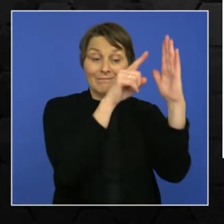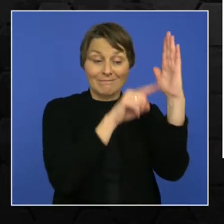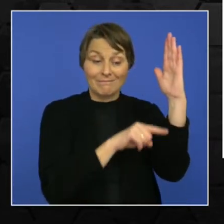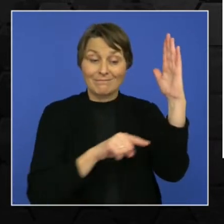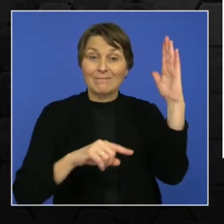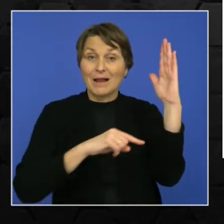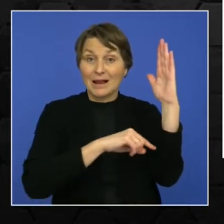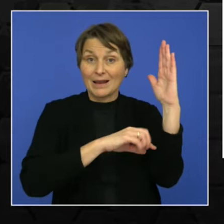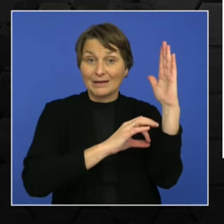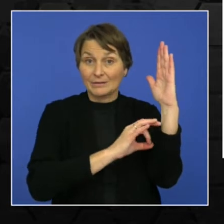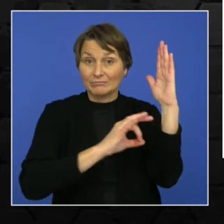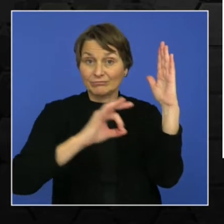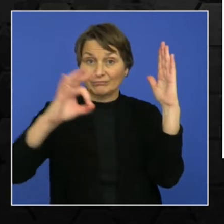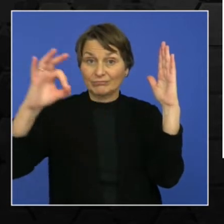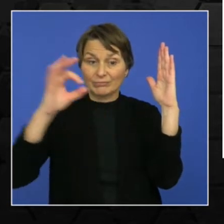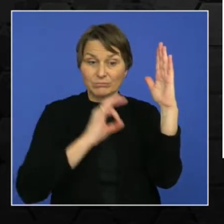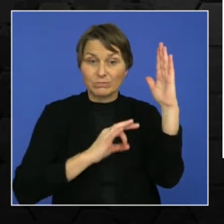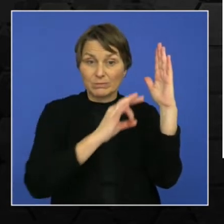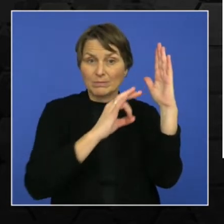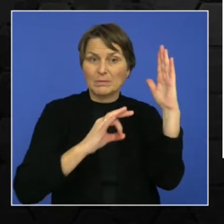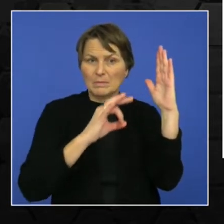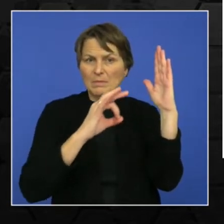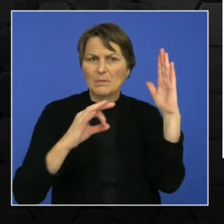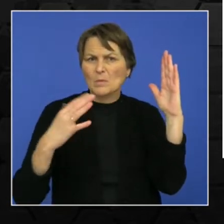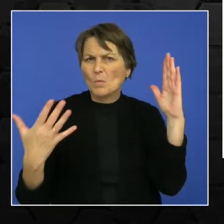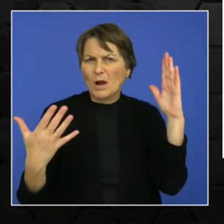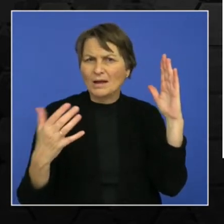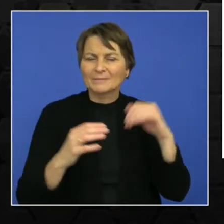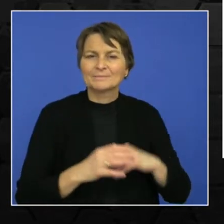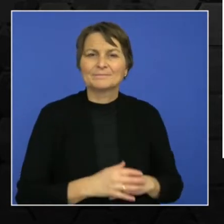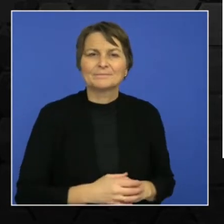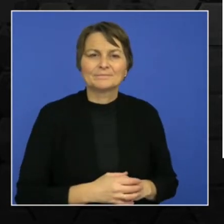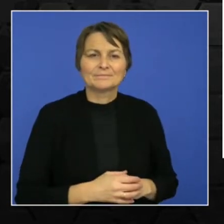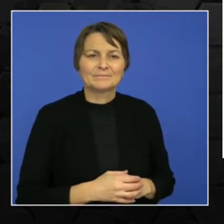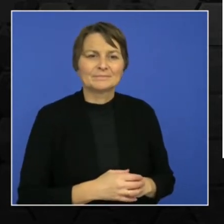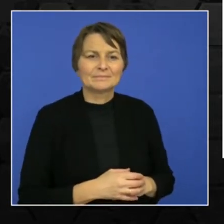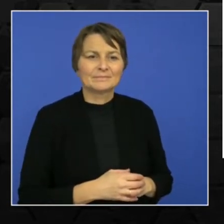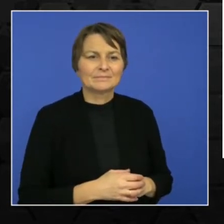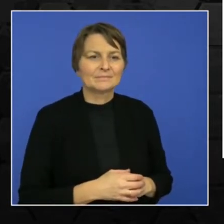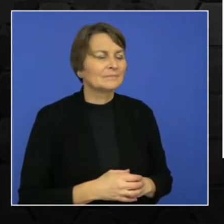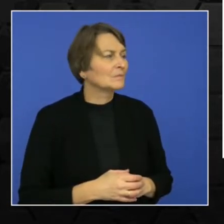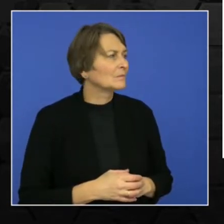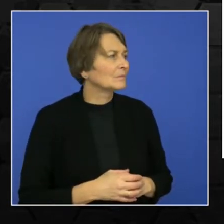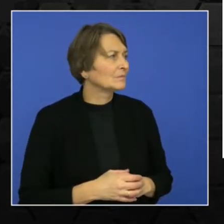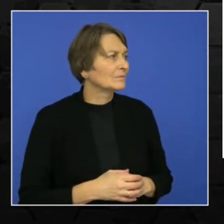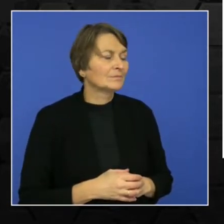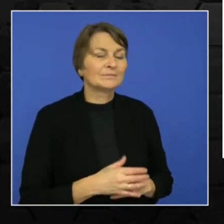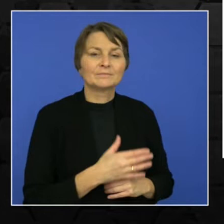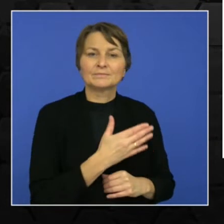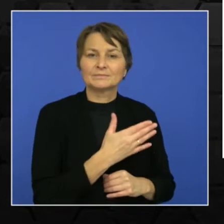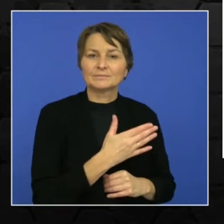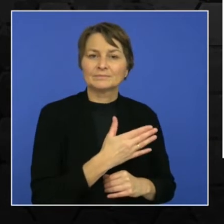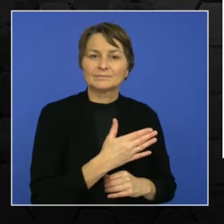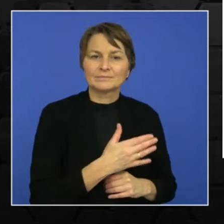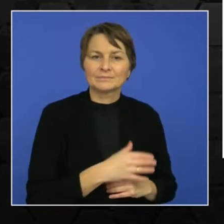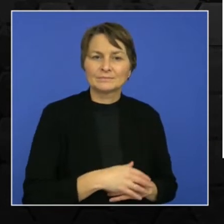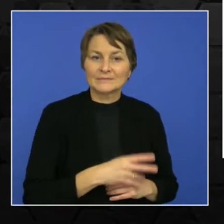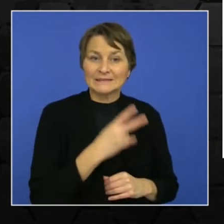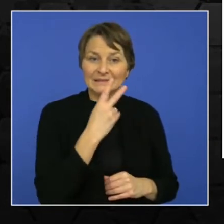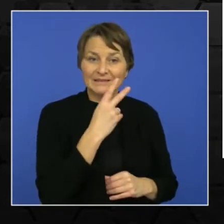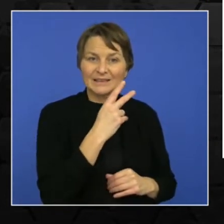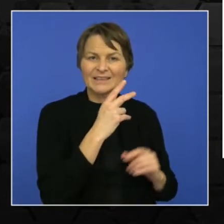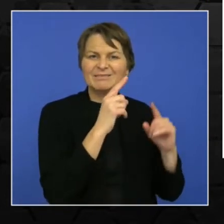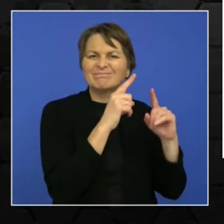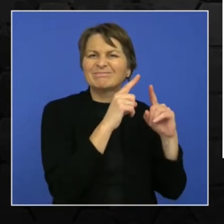c. Cool. So yeah, so here m, that is slope, and the other part, that is b, is the constant one, because